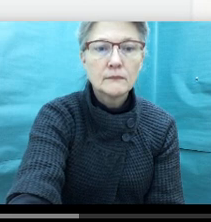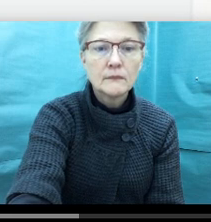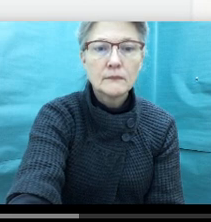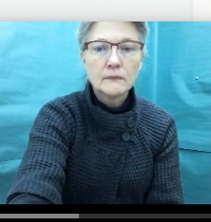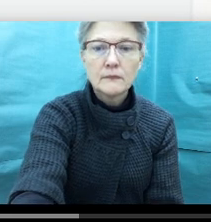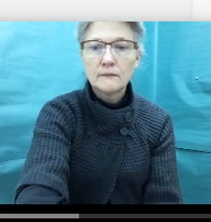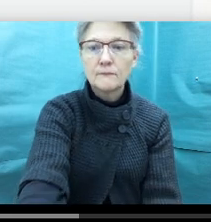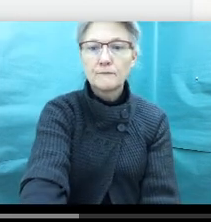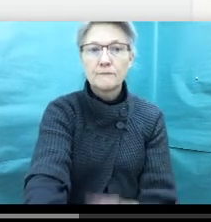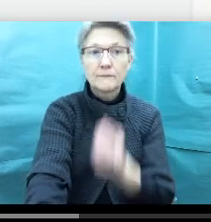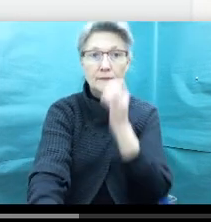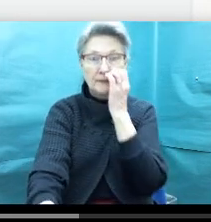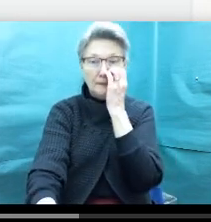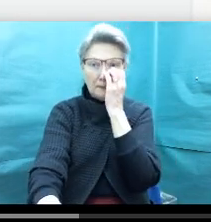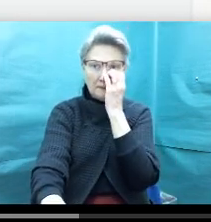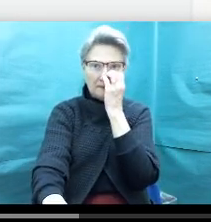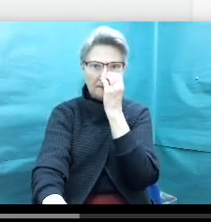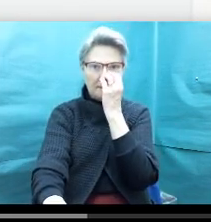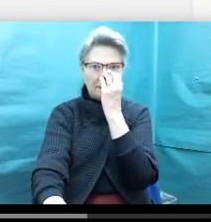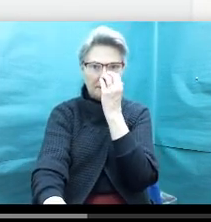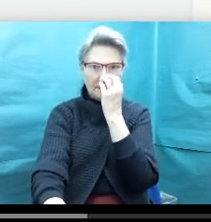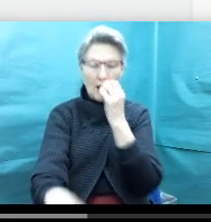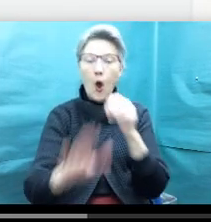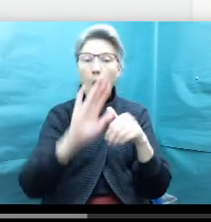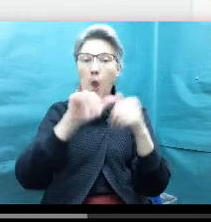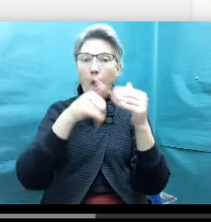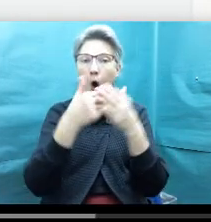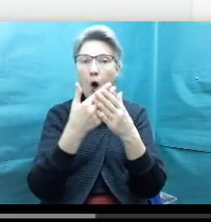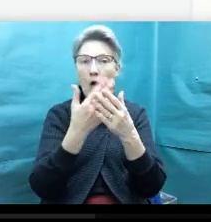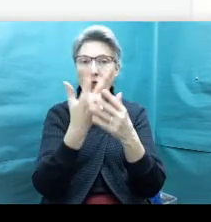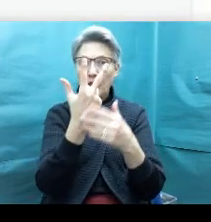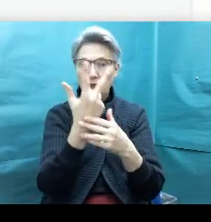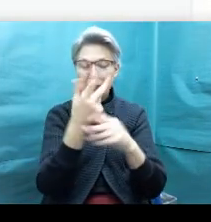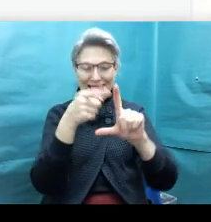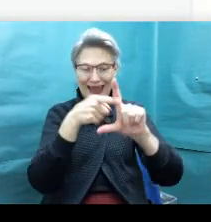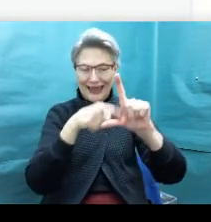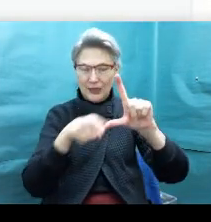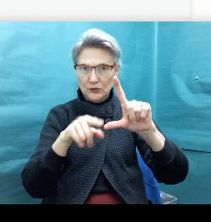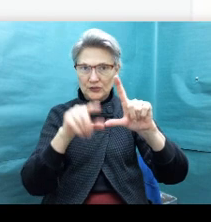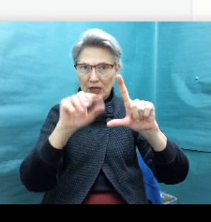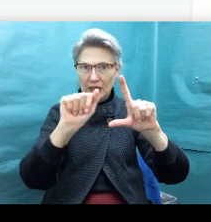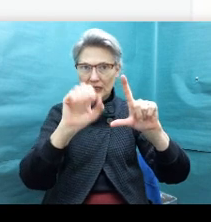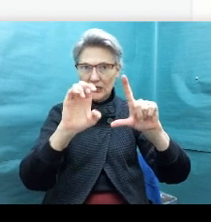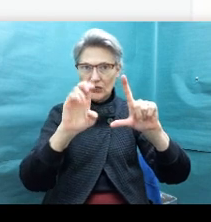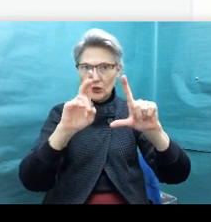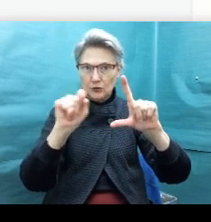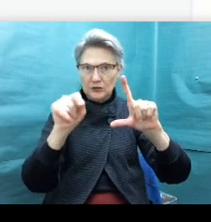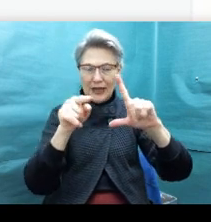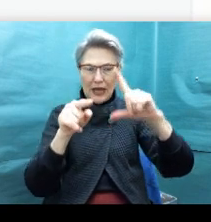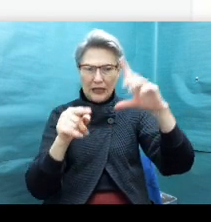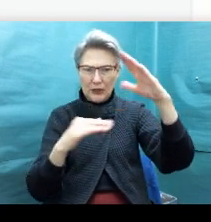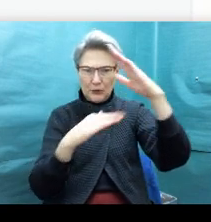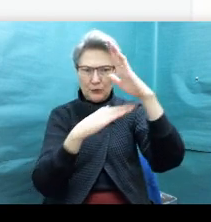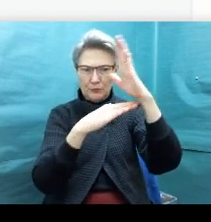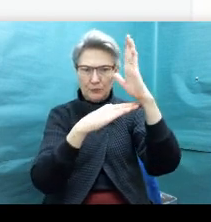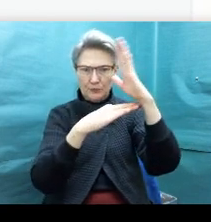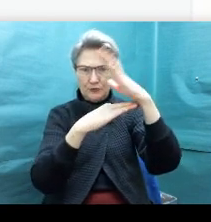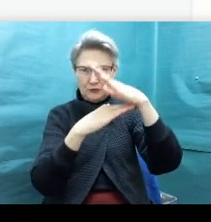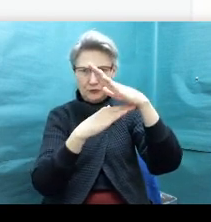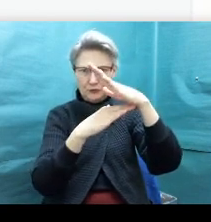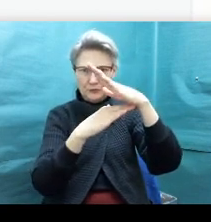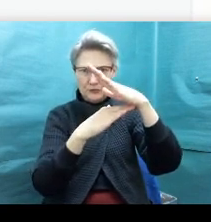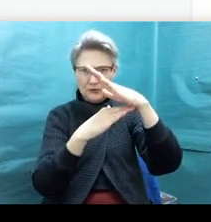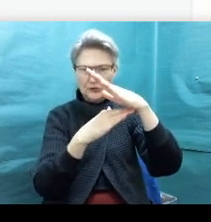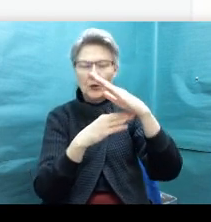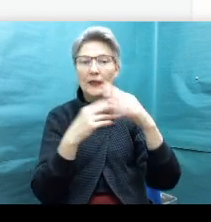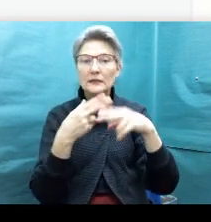angles are acute, so I know that's an acute triangle, and I'm just going to put an A on top of it. And again, you can either color code it in